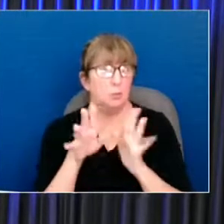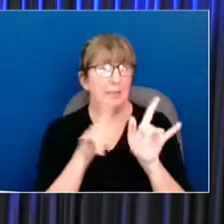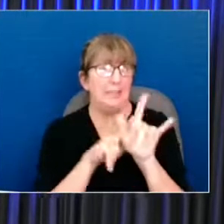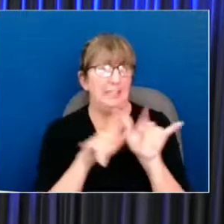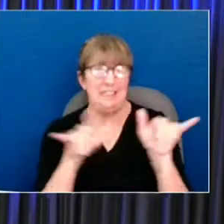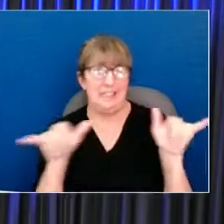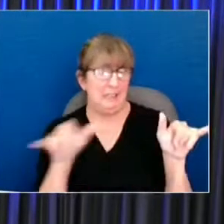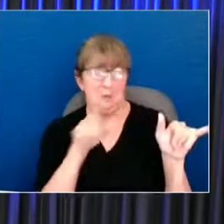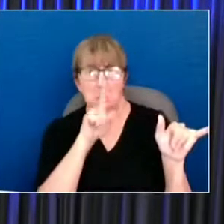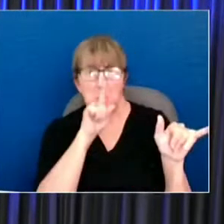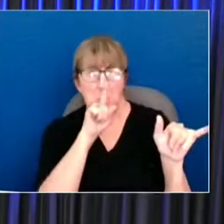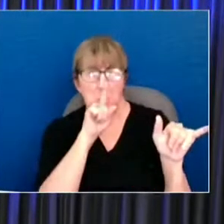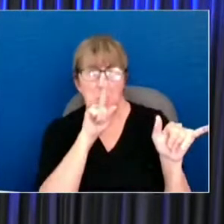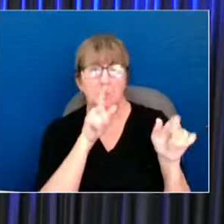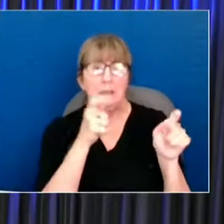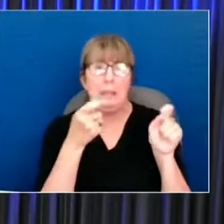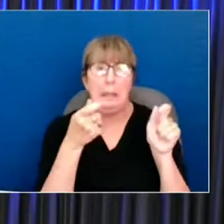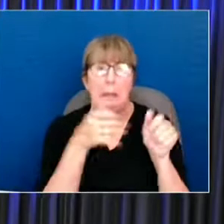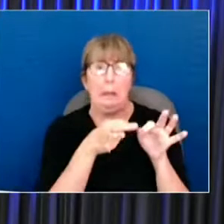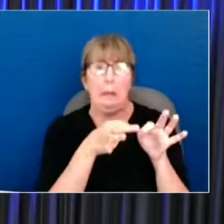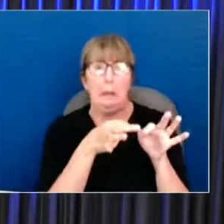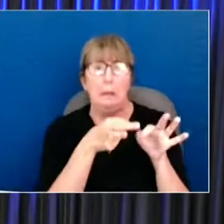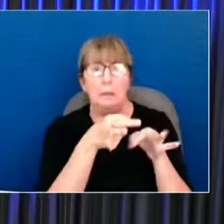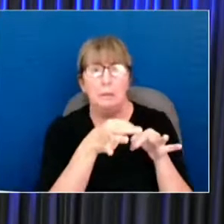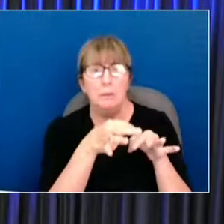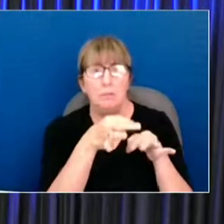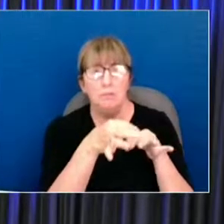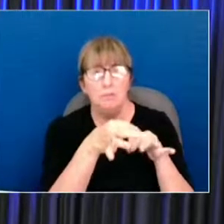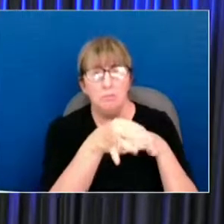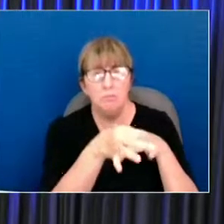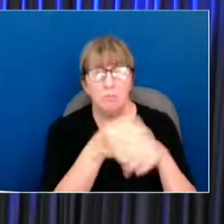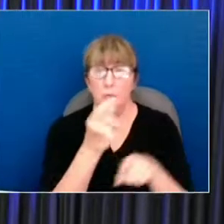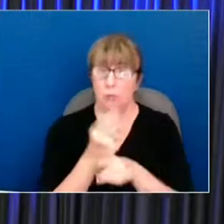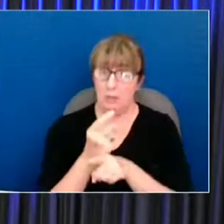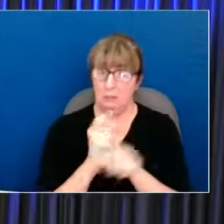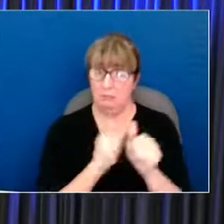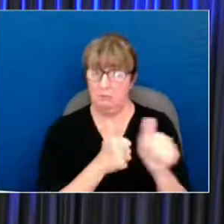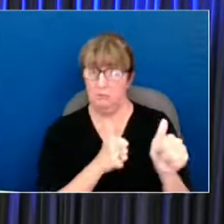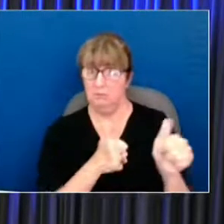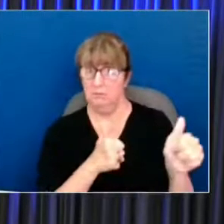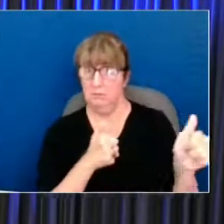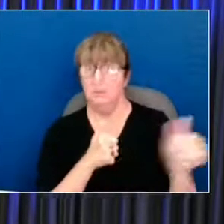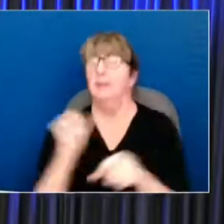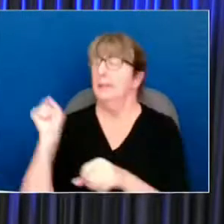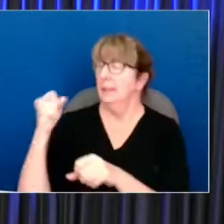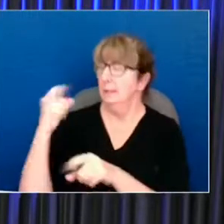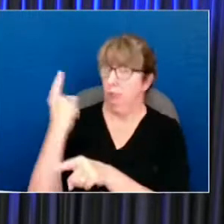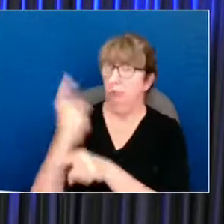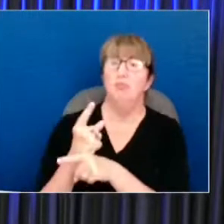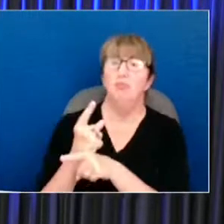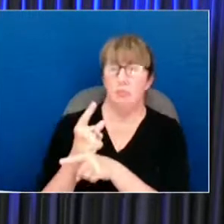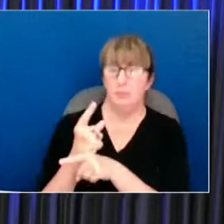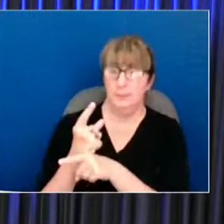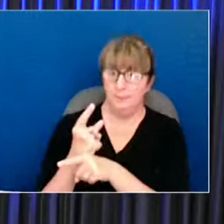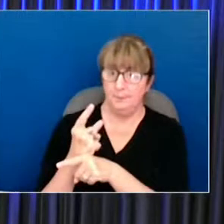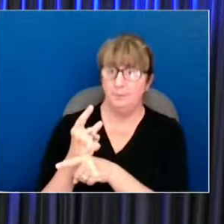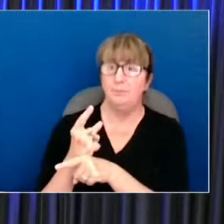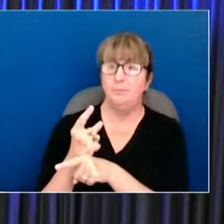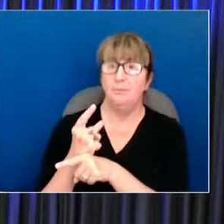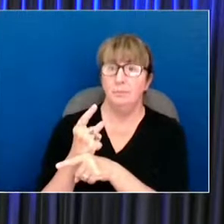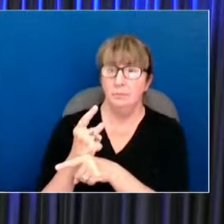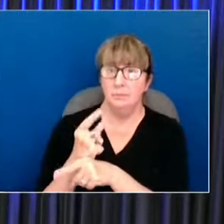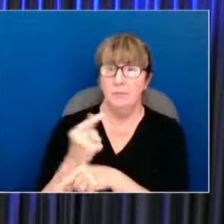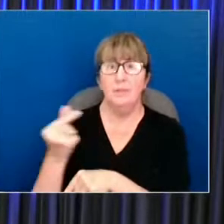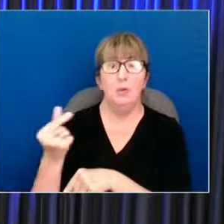all be delayed by different amounts. Is that correct? You're absolutely right. So the Granicus stream,